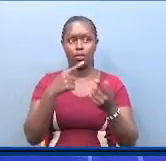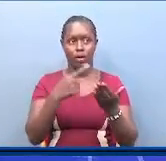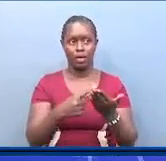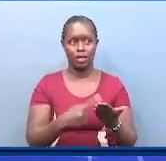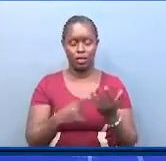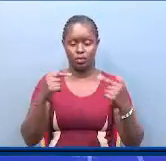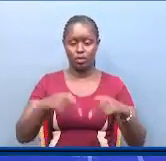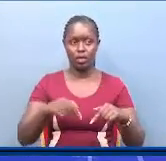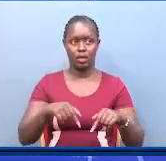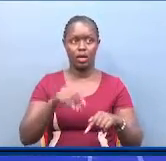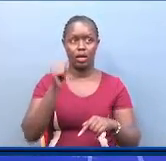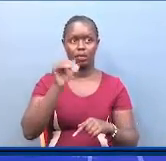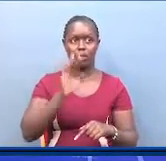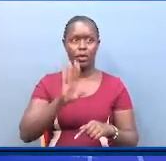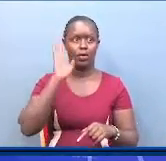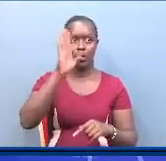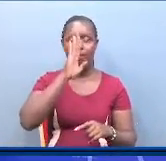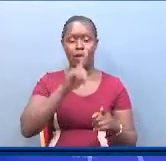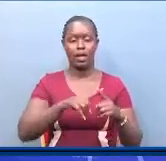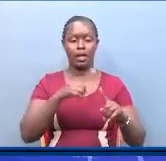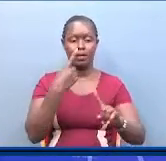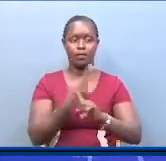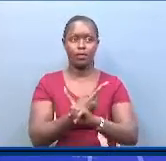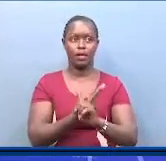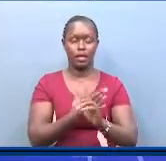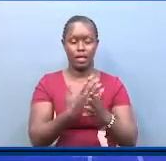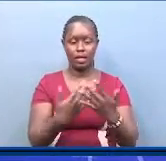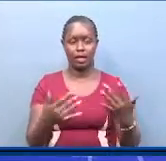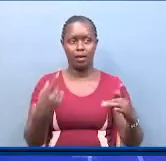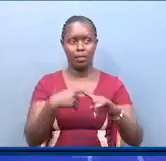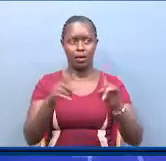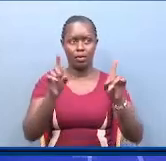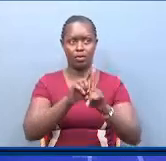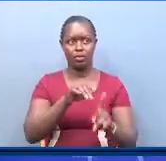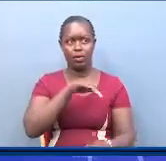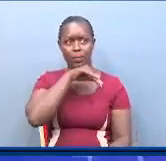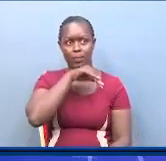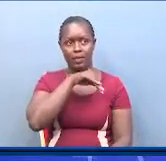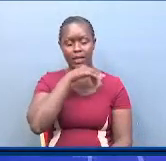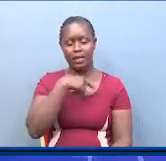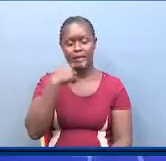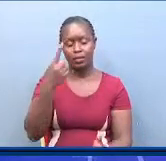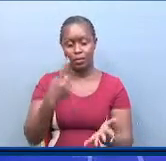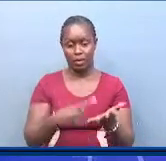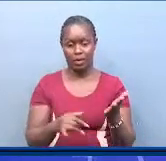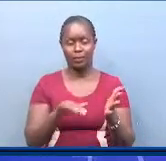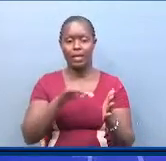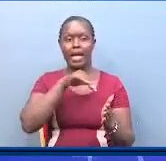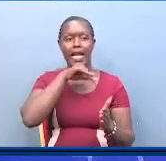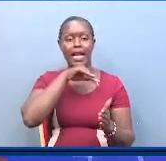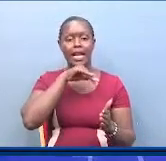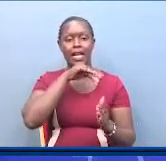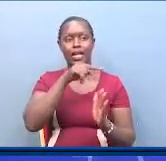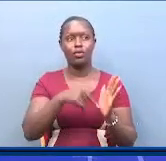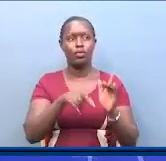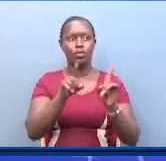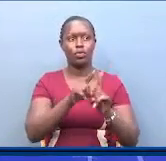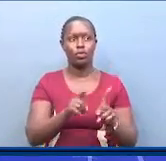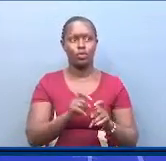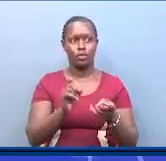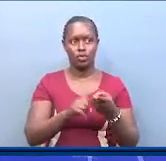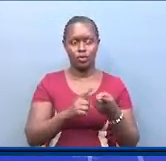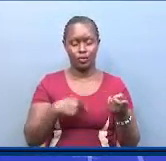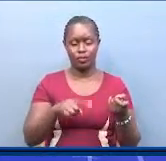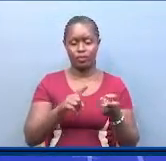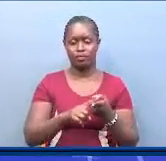today. Abu, I'm telling you it will be a different ball game. But even Raila, let me finish this. Raila, he was actually down in